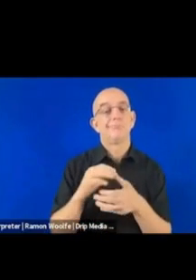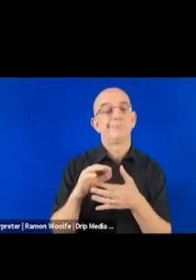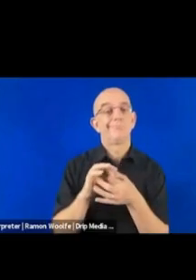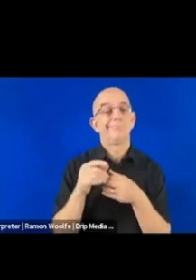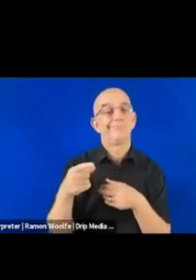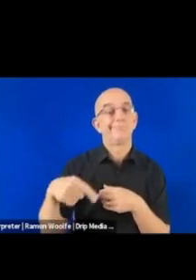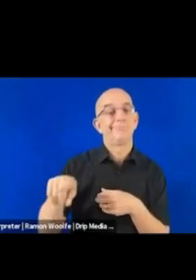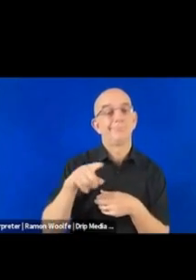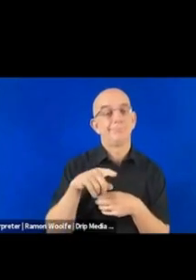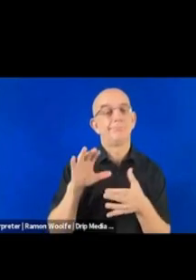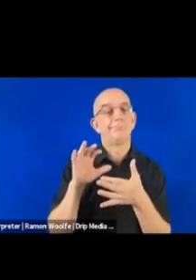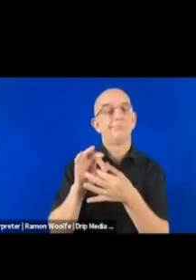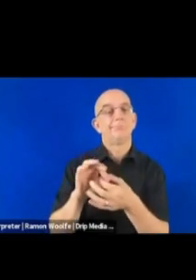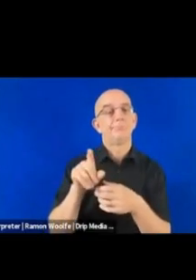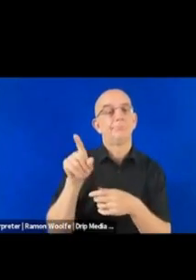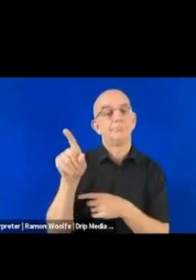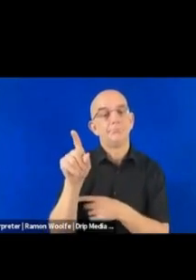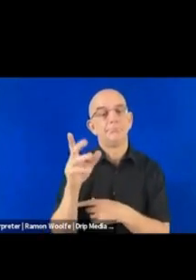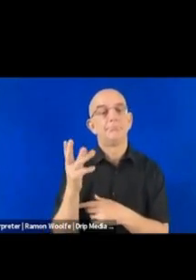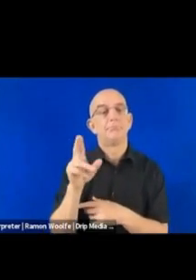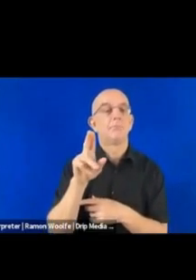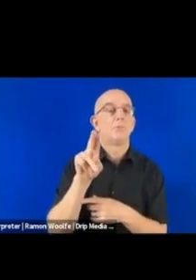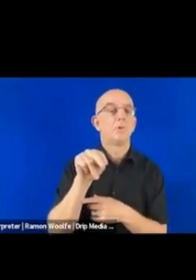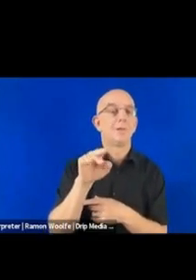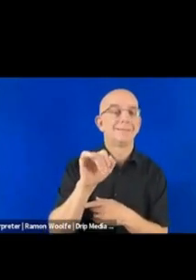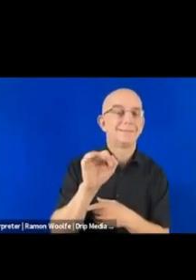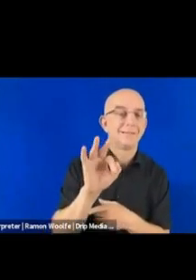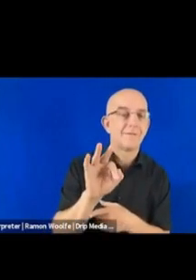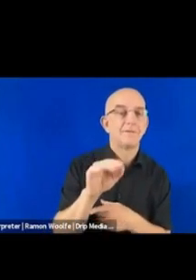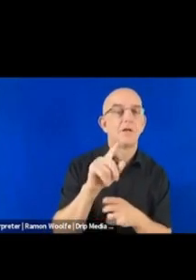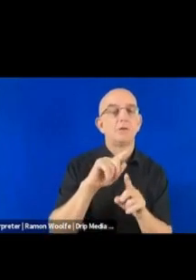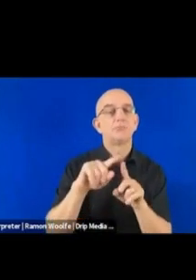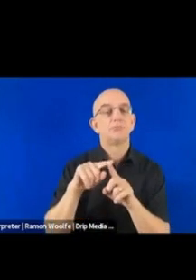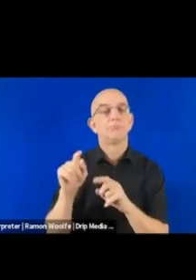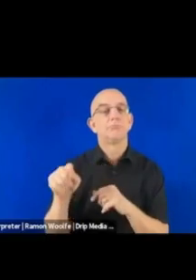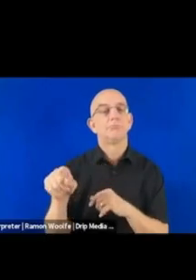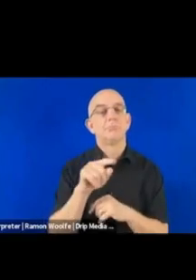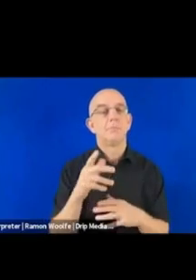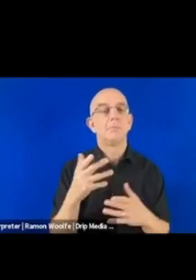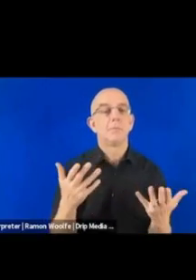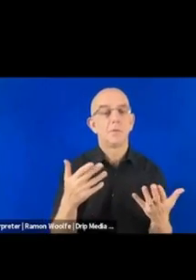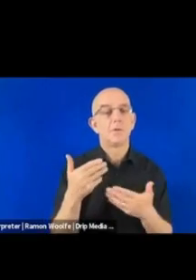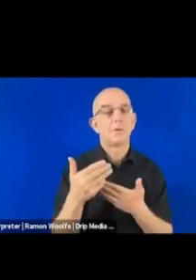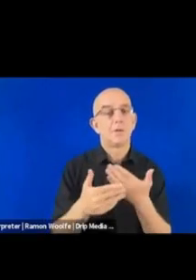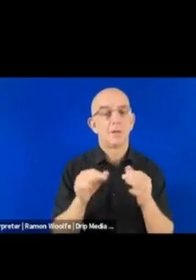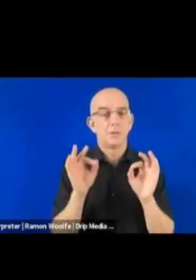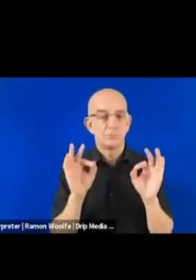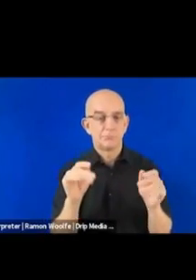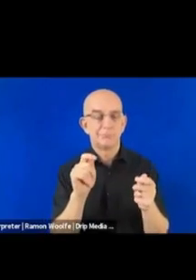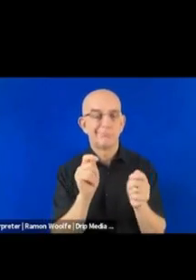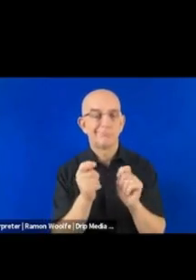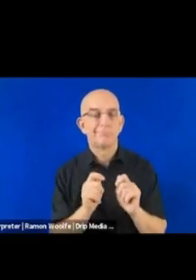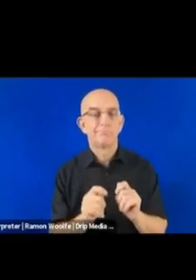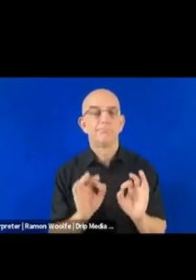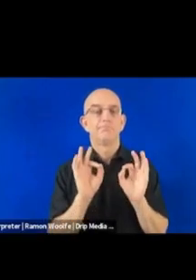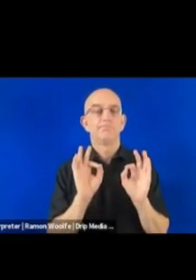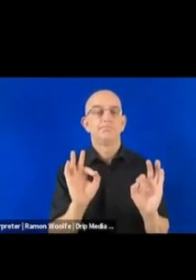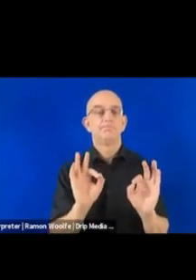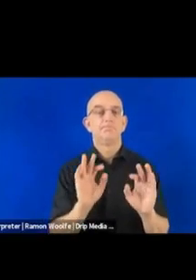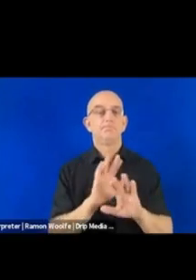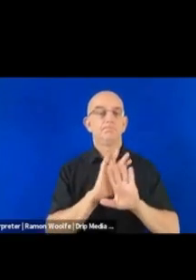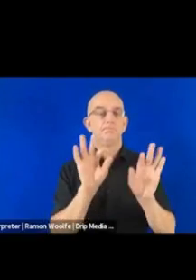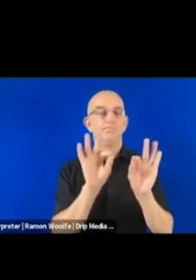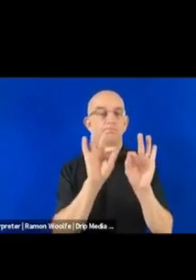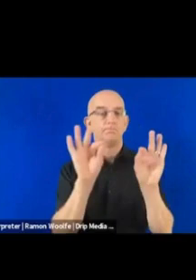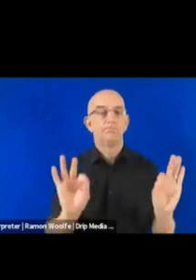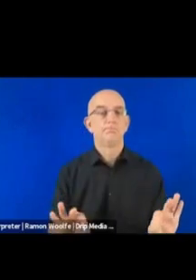being offered at the institution. So what are some of the objectives of this particular diploma program that we intend to offer after it has